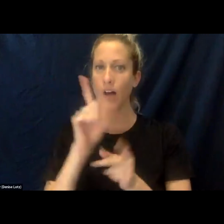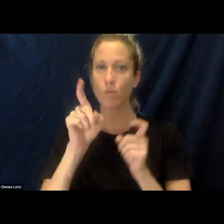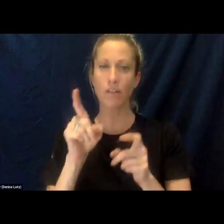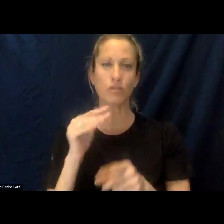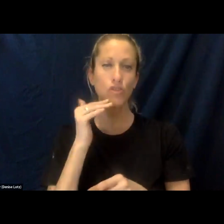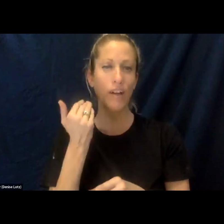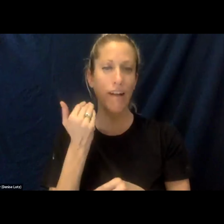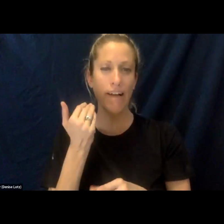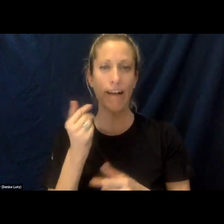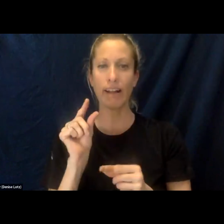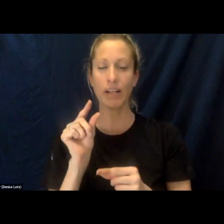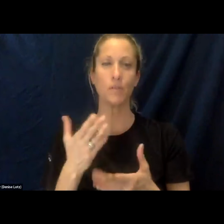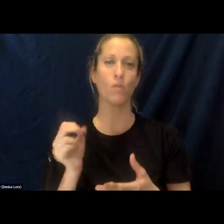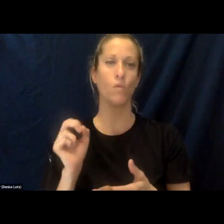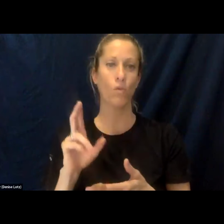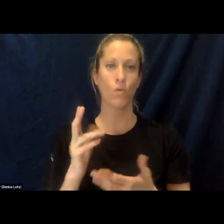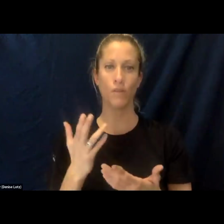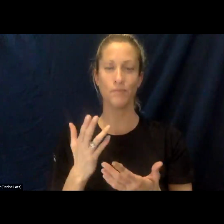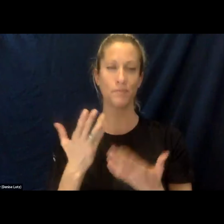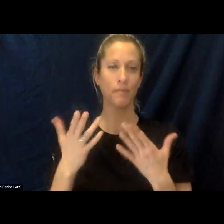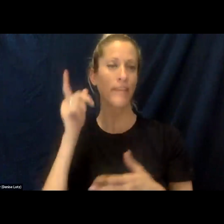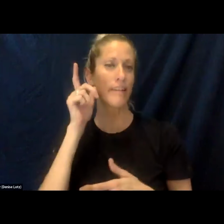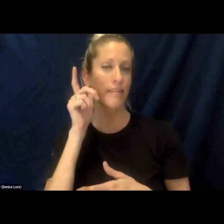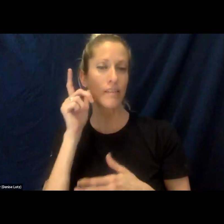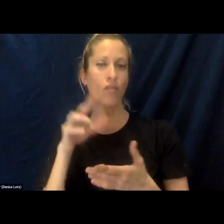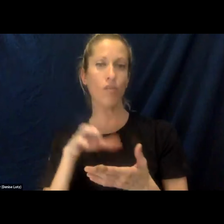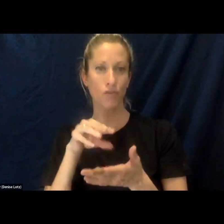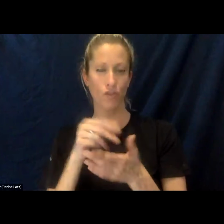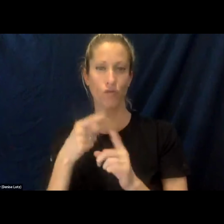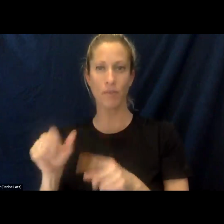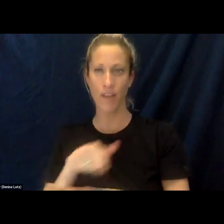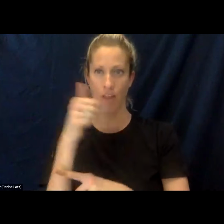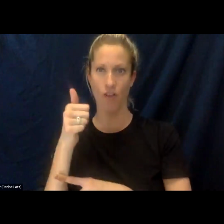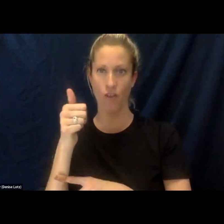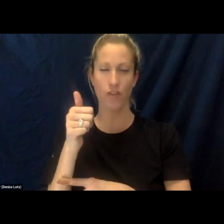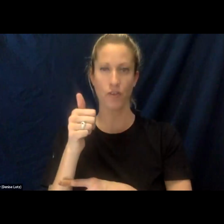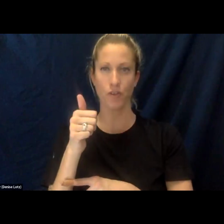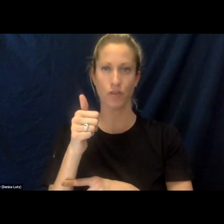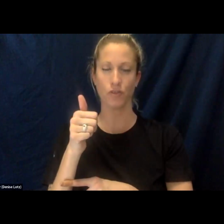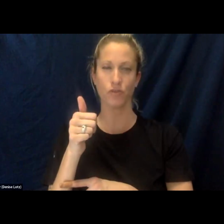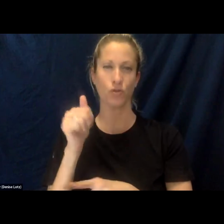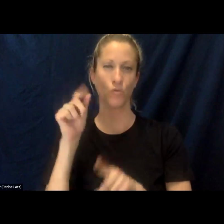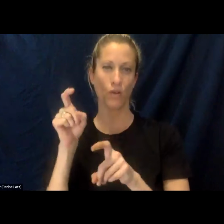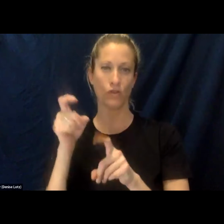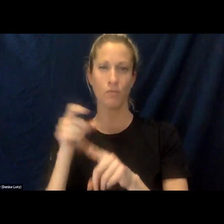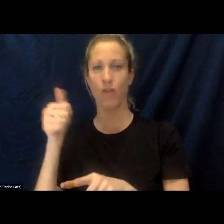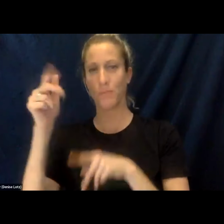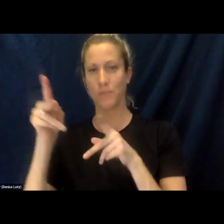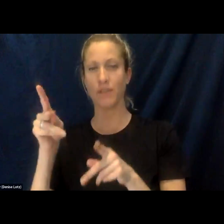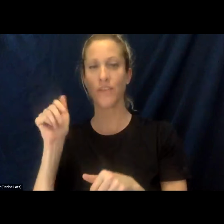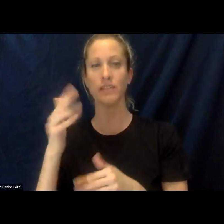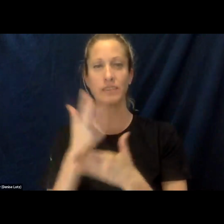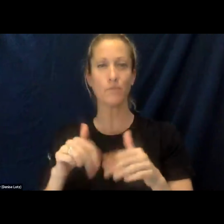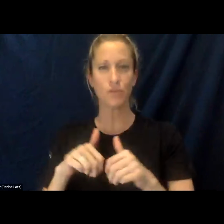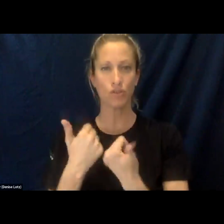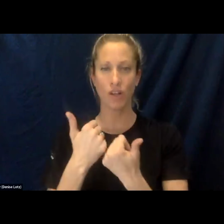shy. They may just listen in and learn from the other folks and the questions that they ask. So those are some of the